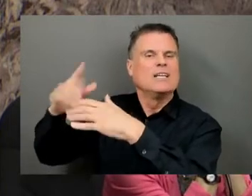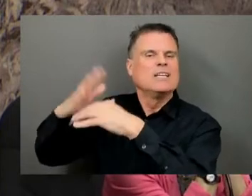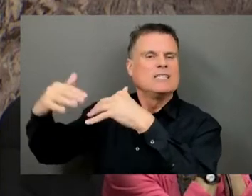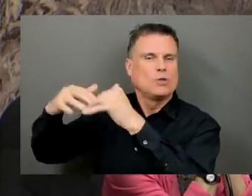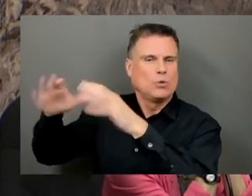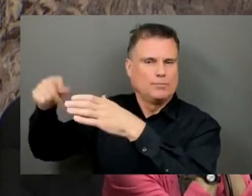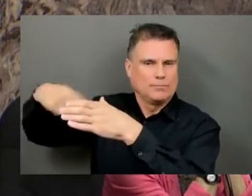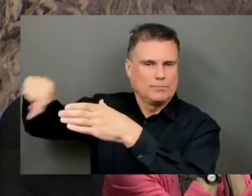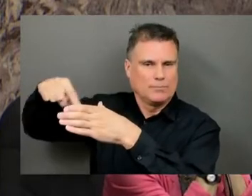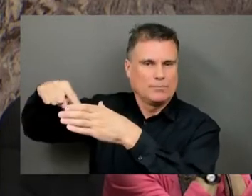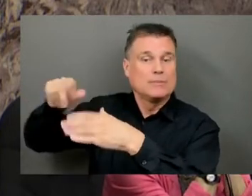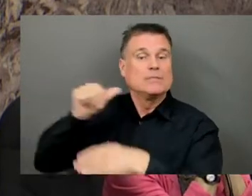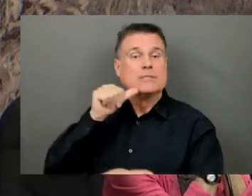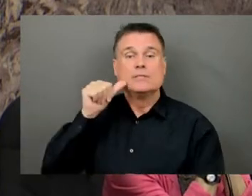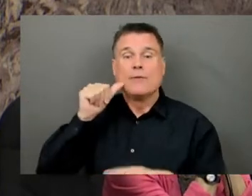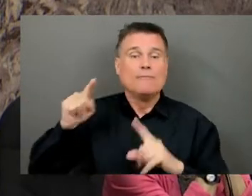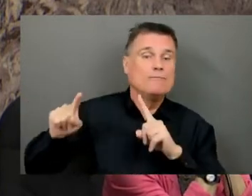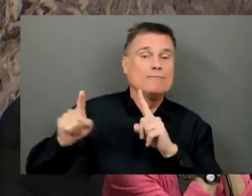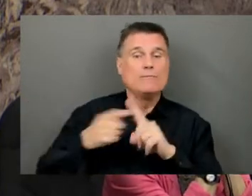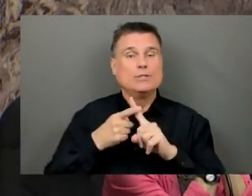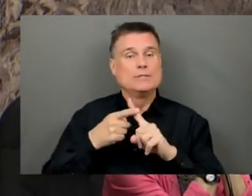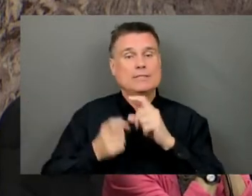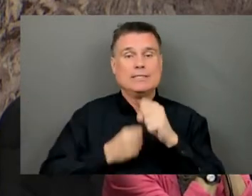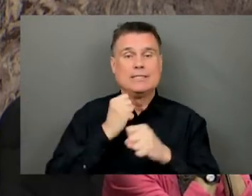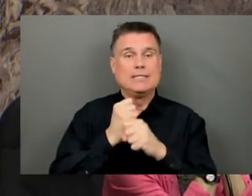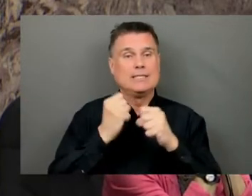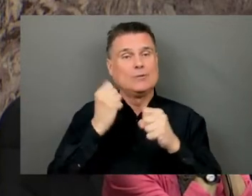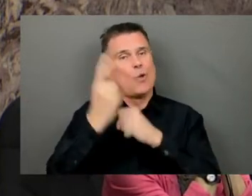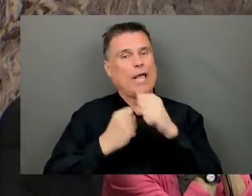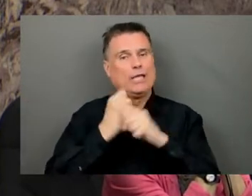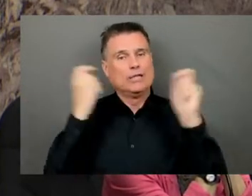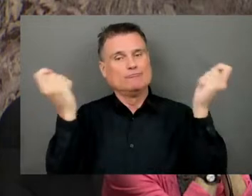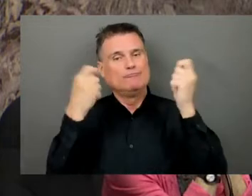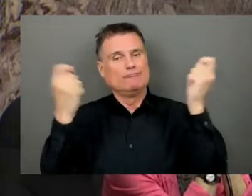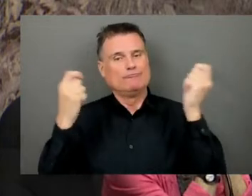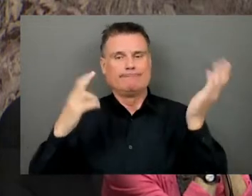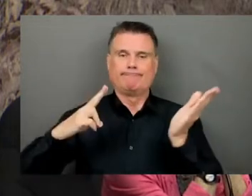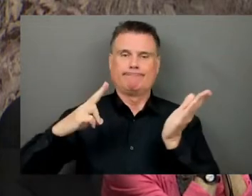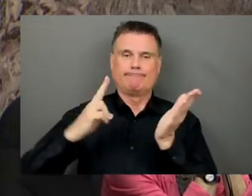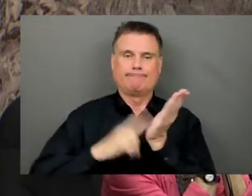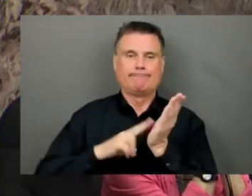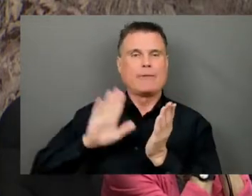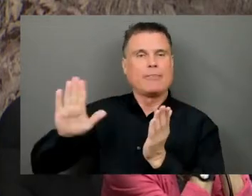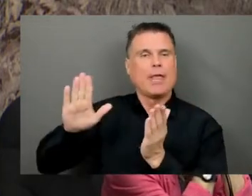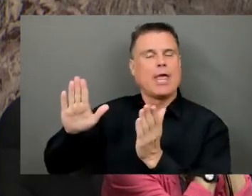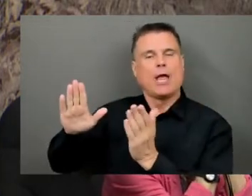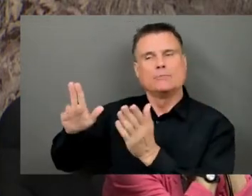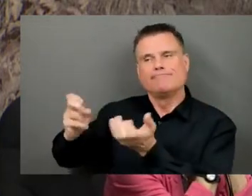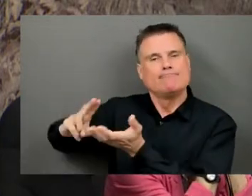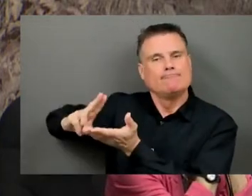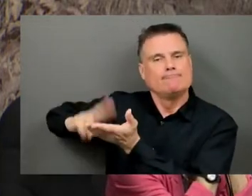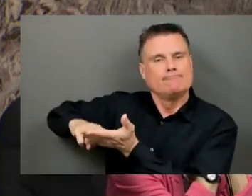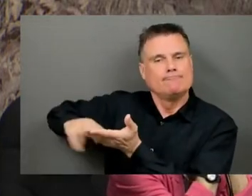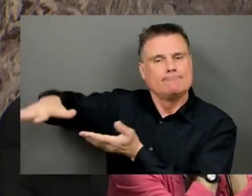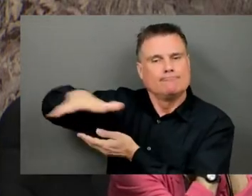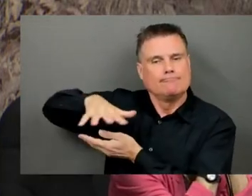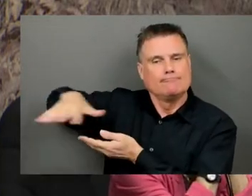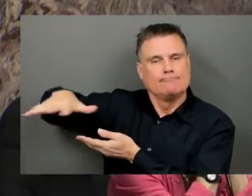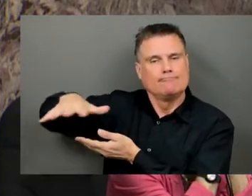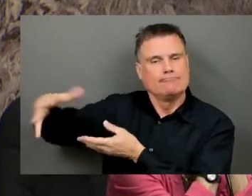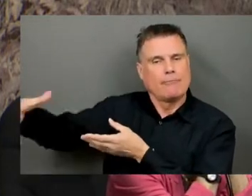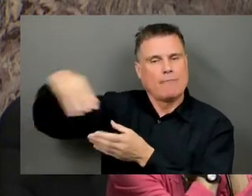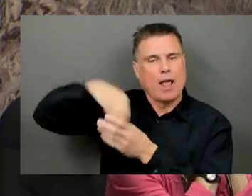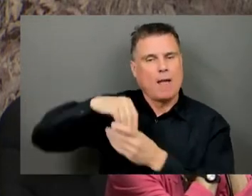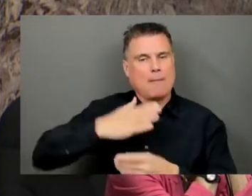things out there, certainly adding to our housing stock in Delta. They're actually part of my Delta South riding. So congratulations